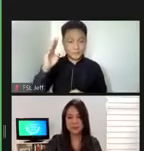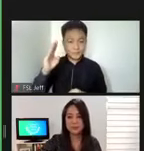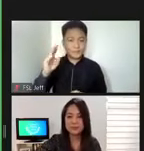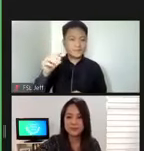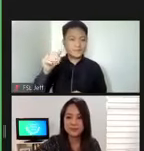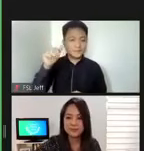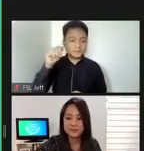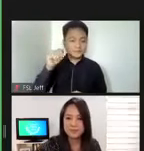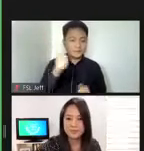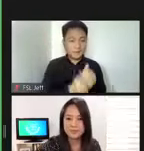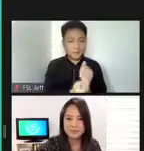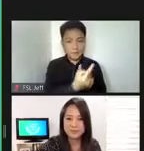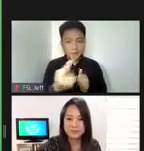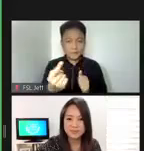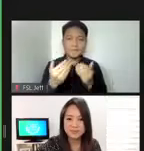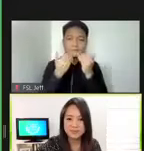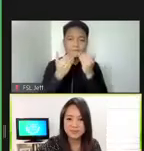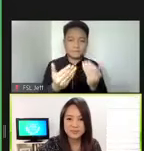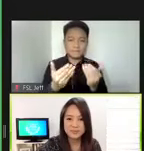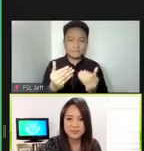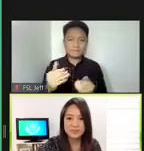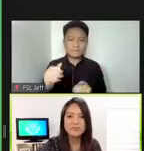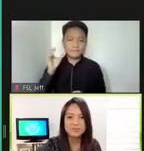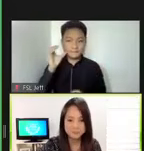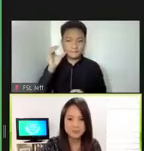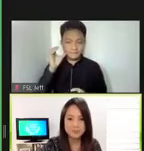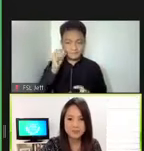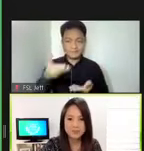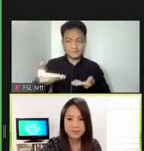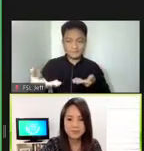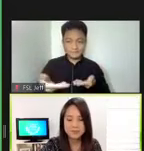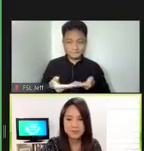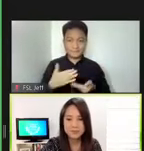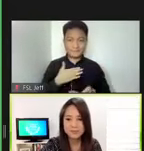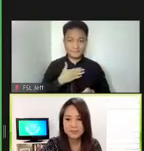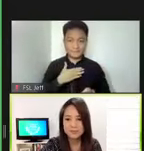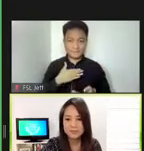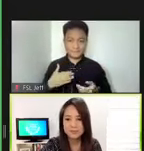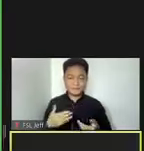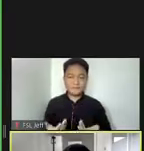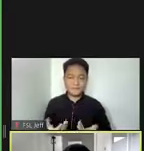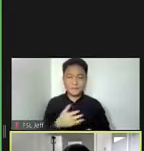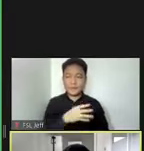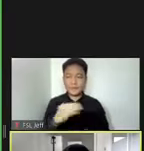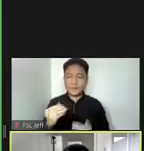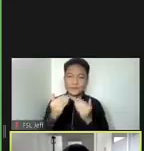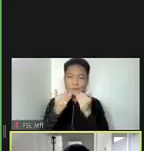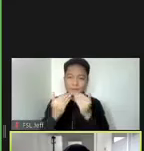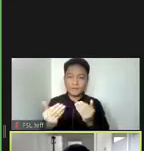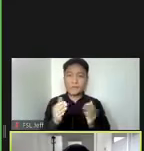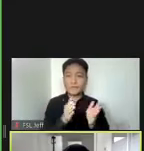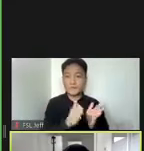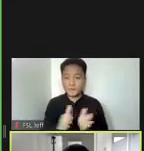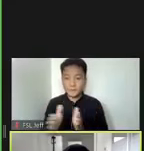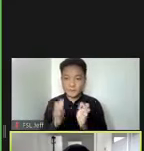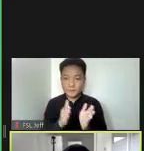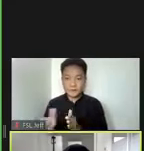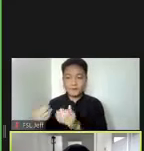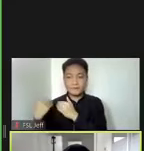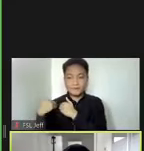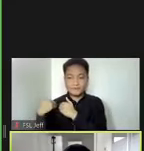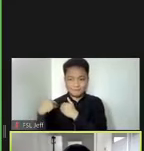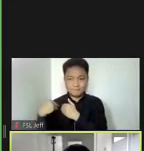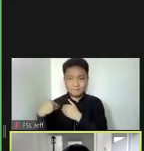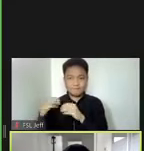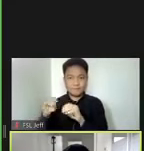the organizer for giving me a golden opportunity to share my resilience story. My name is